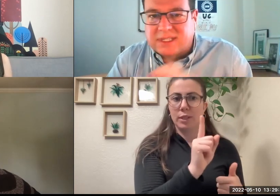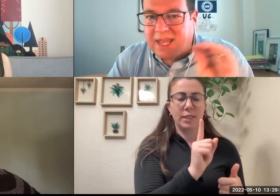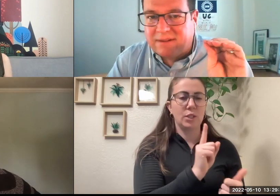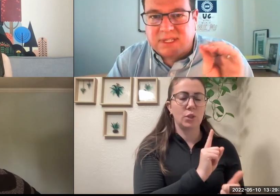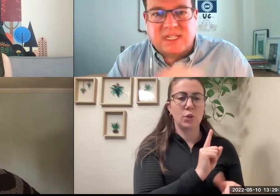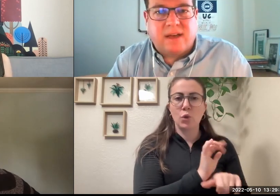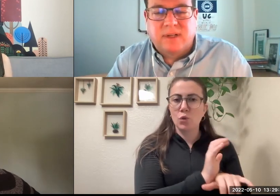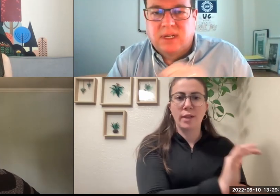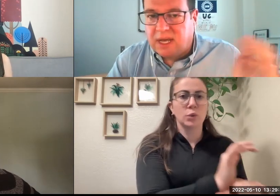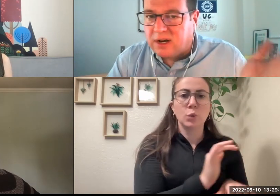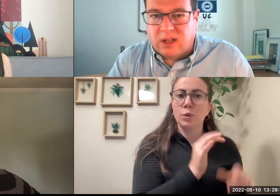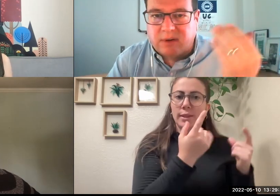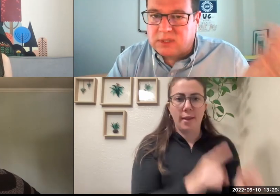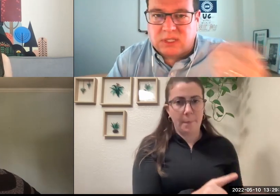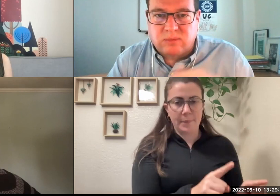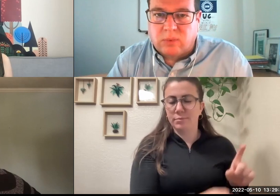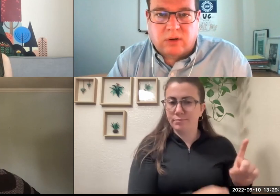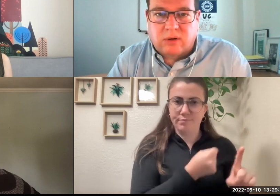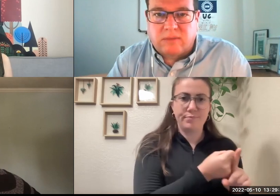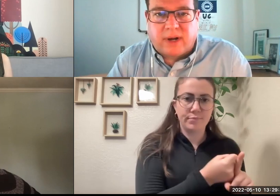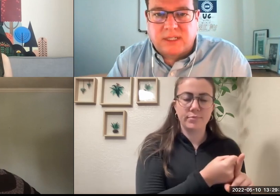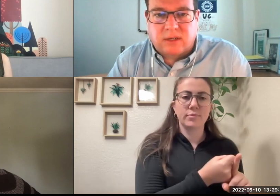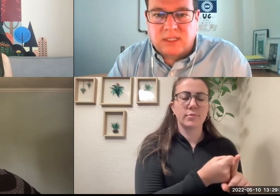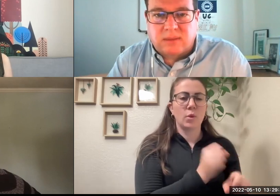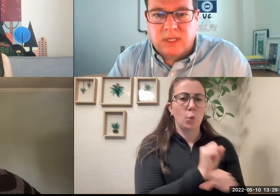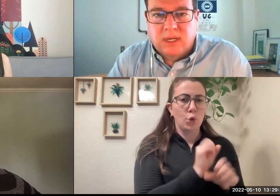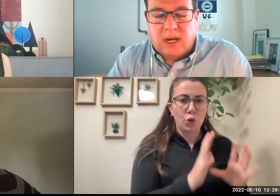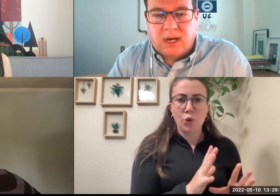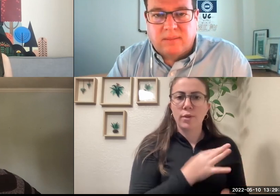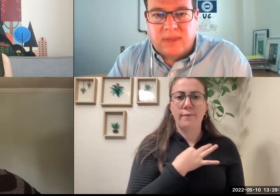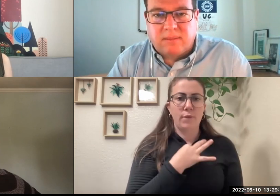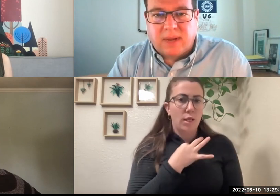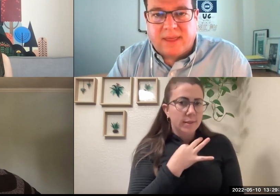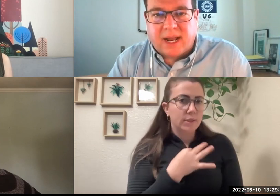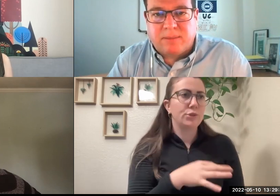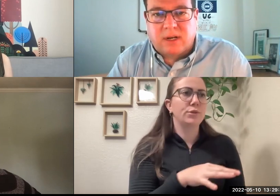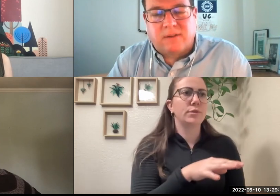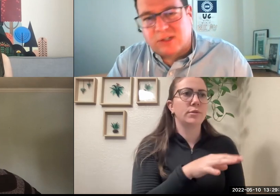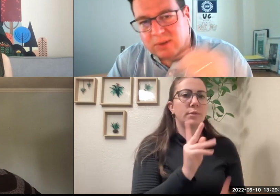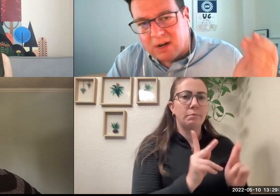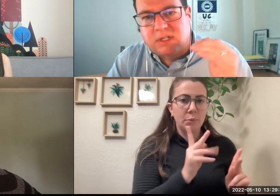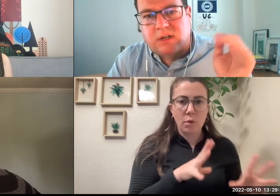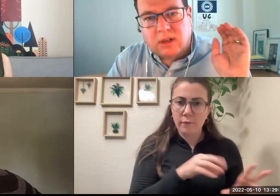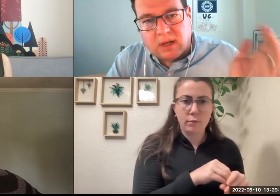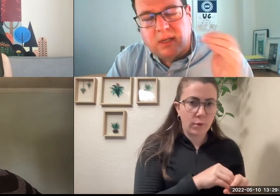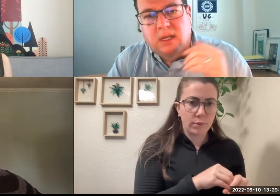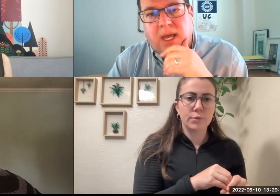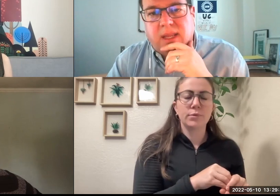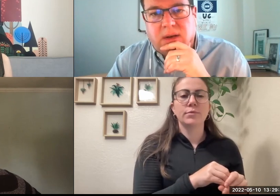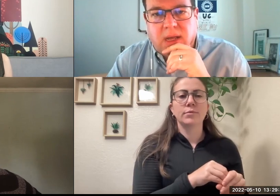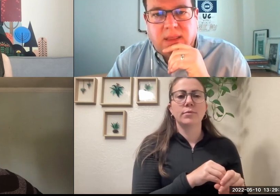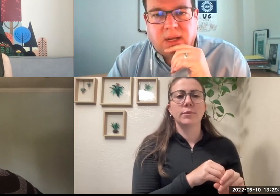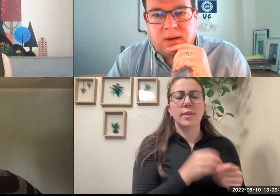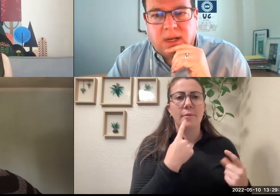effort, just a handful of staff. And then all of it was just worker volunteerism that made that happen and eventually got coverage under the law.